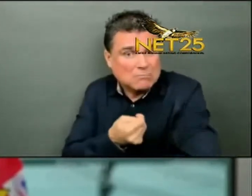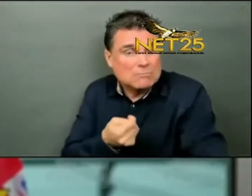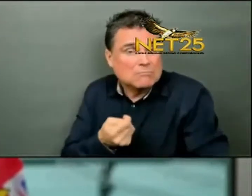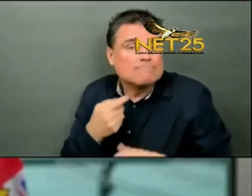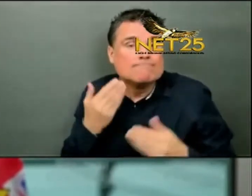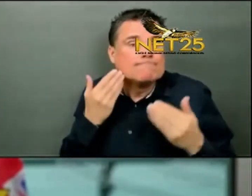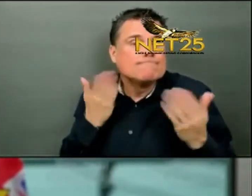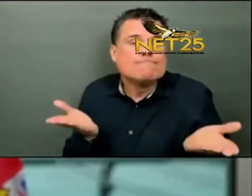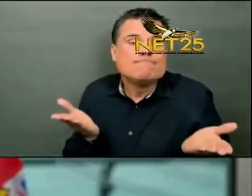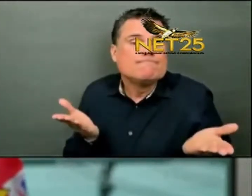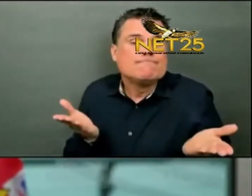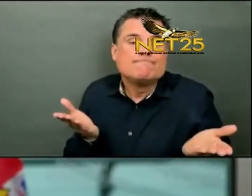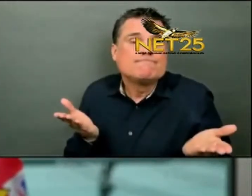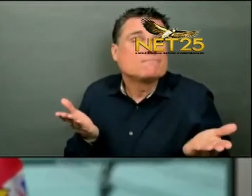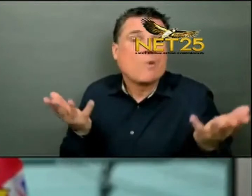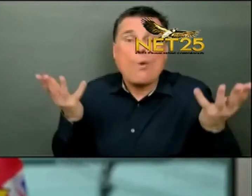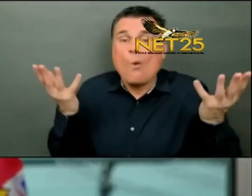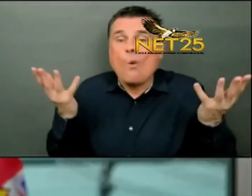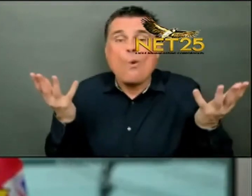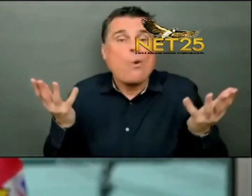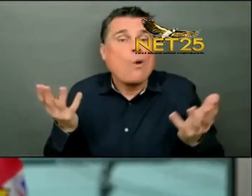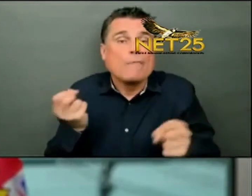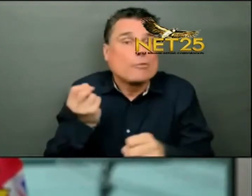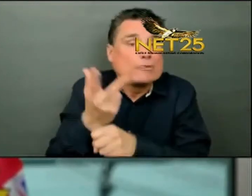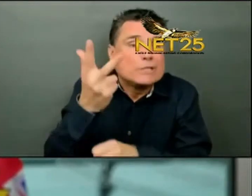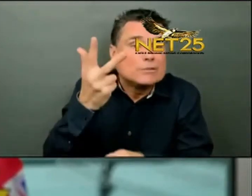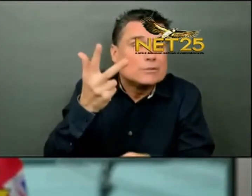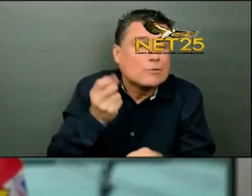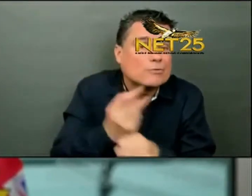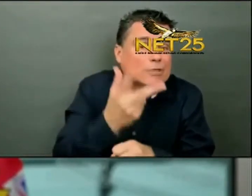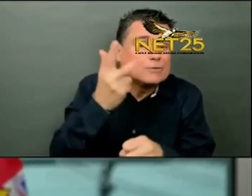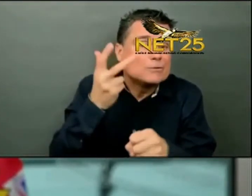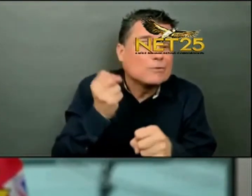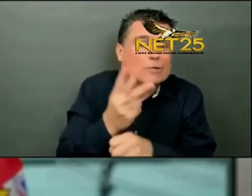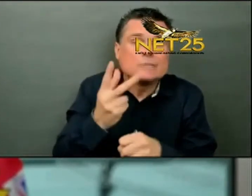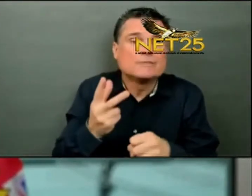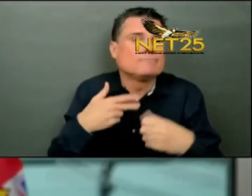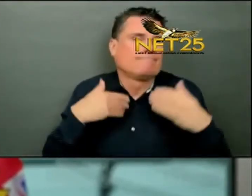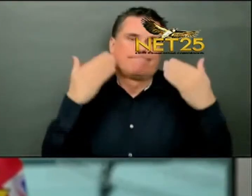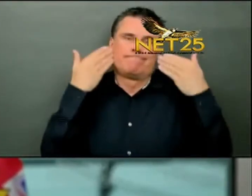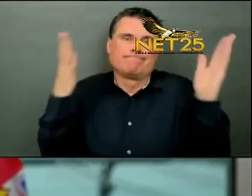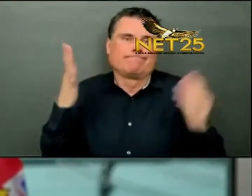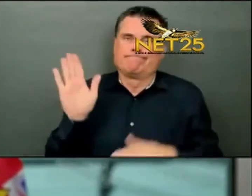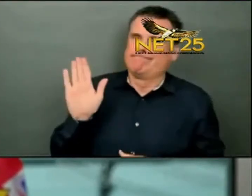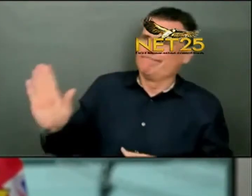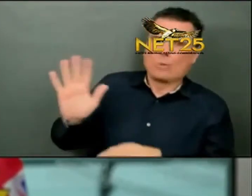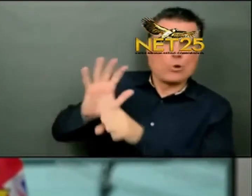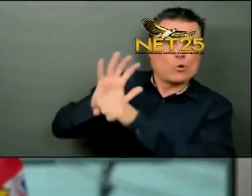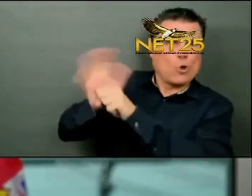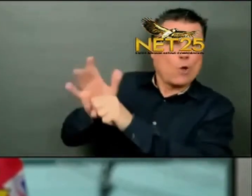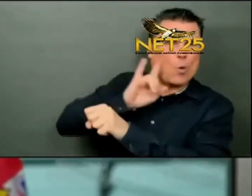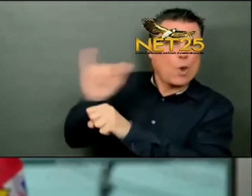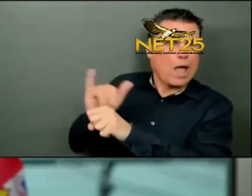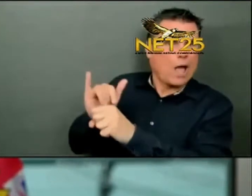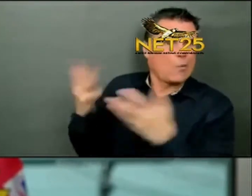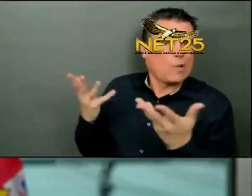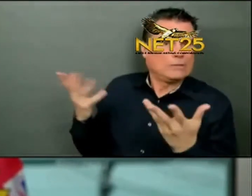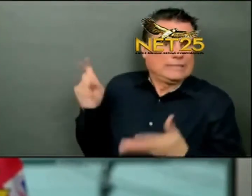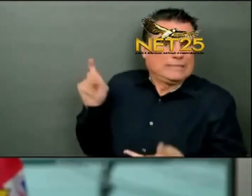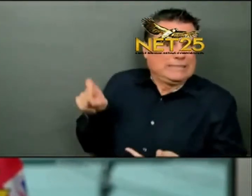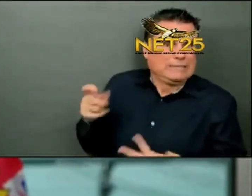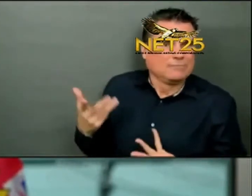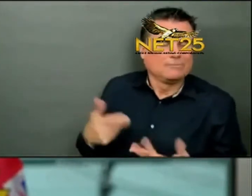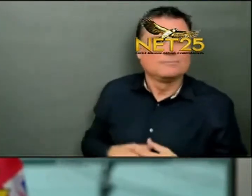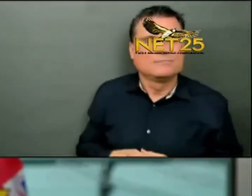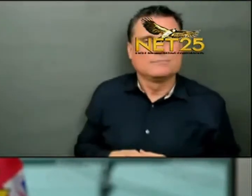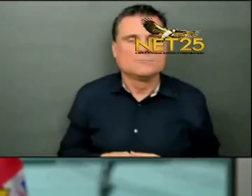see with influenza and some of the other respiratory viruses. I think there's a growing sense from most of us that